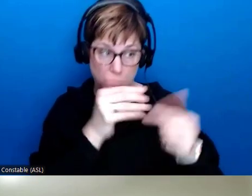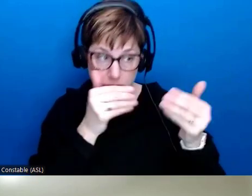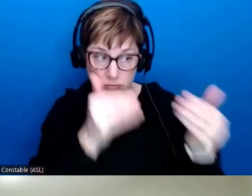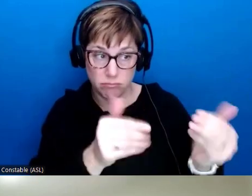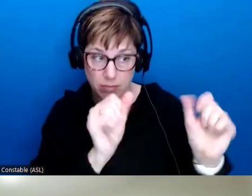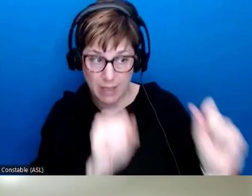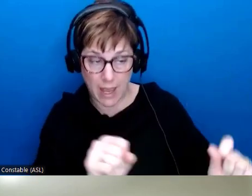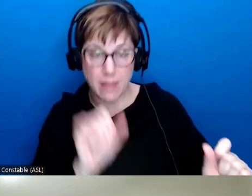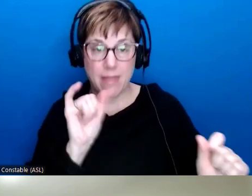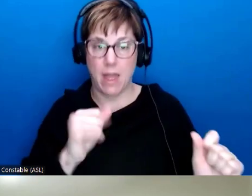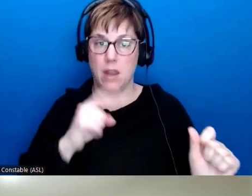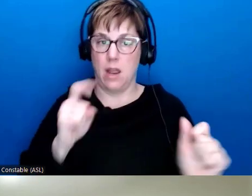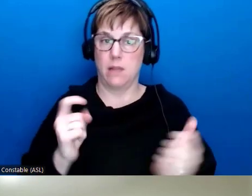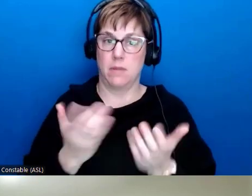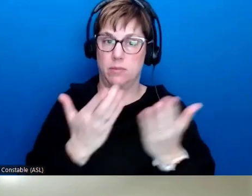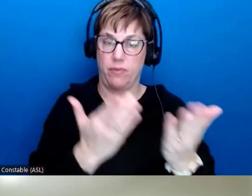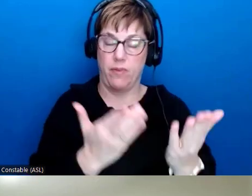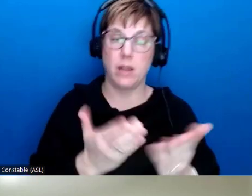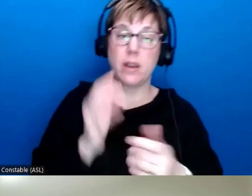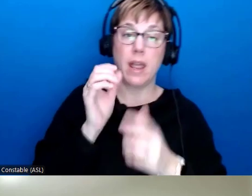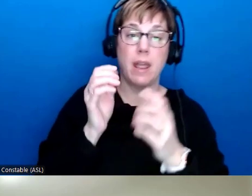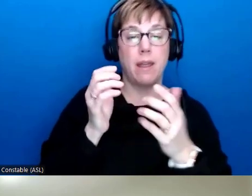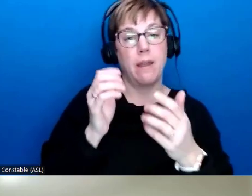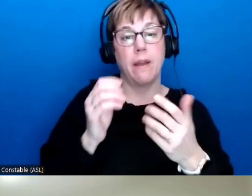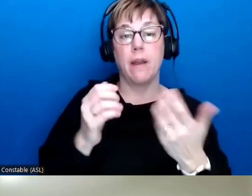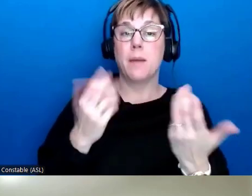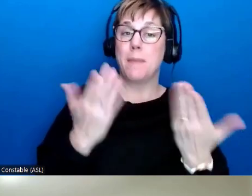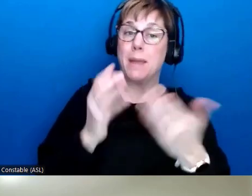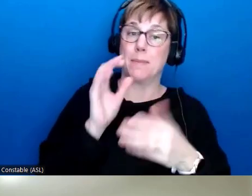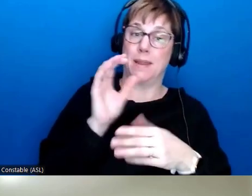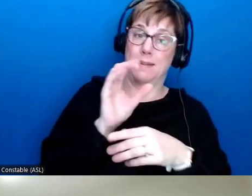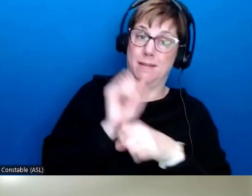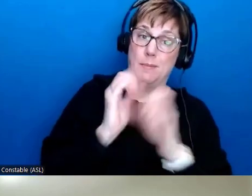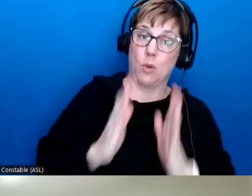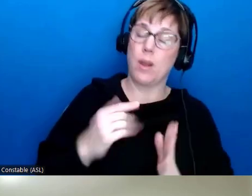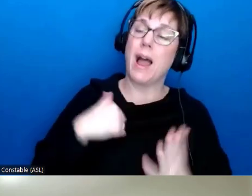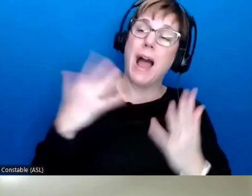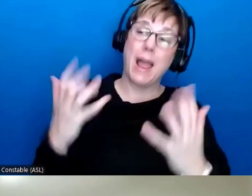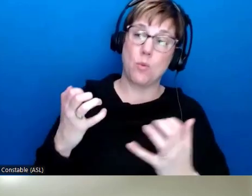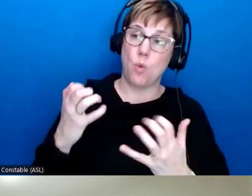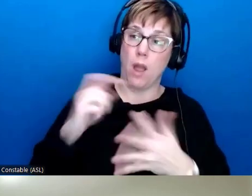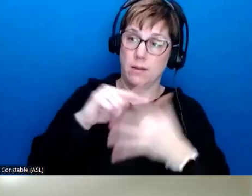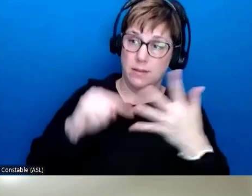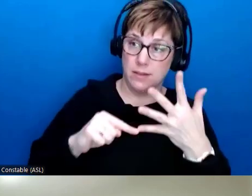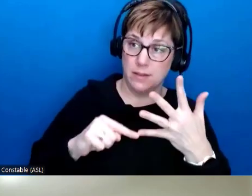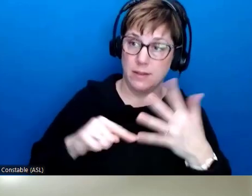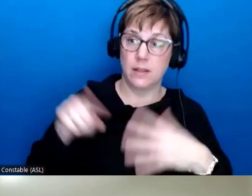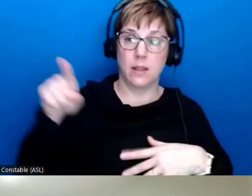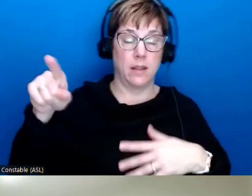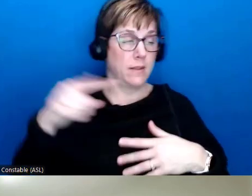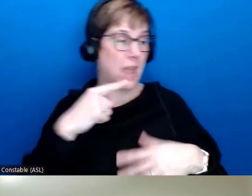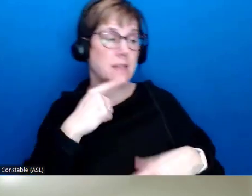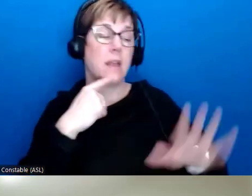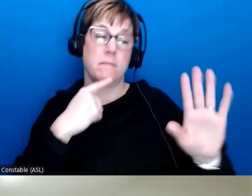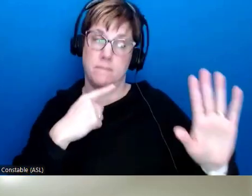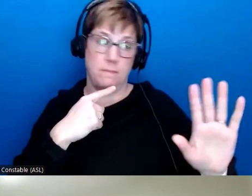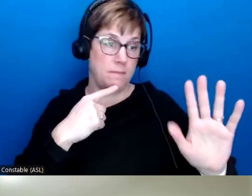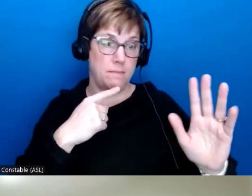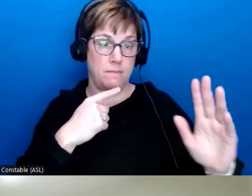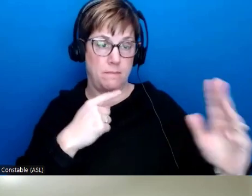employee may ask for A, and the employer may come back with B and or C, and as long